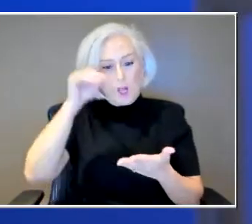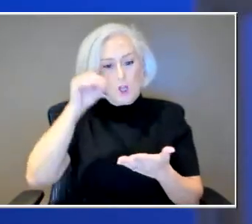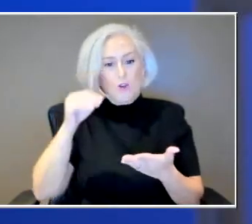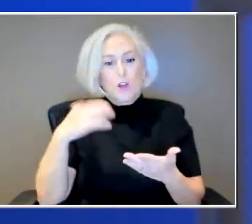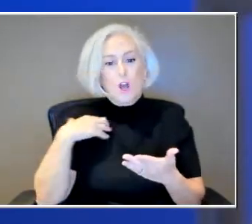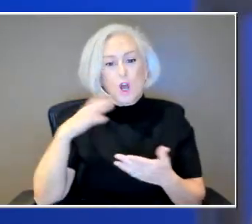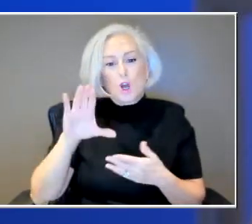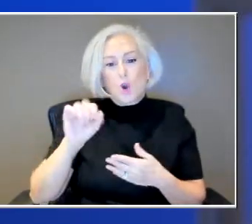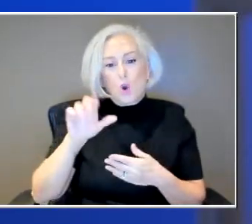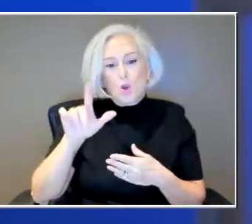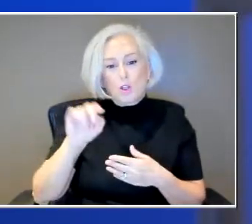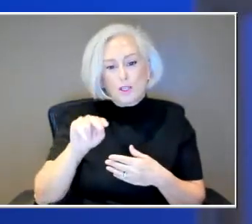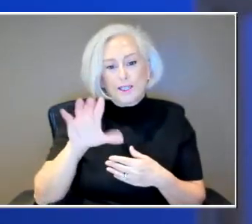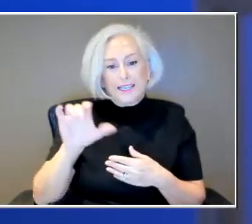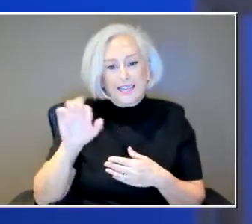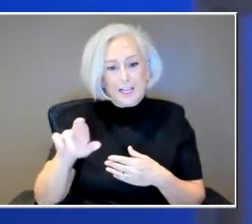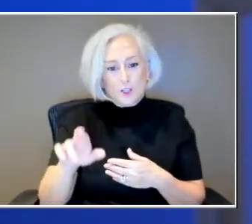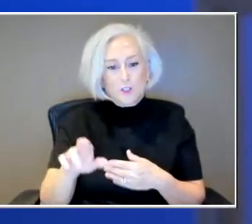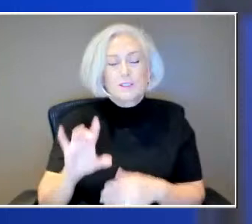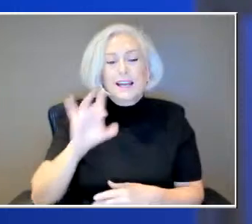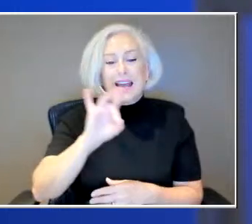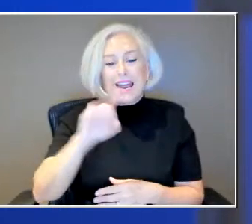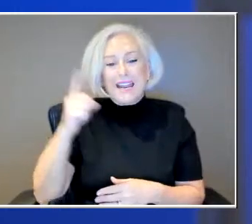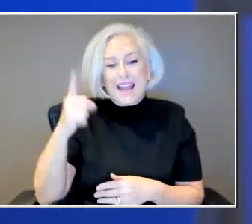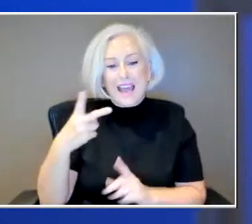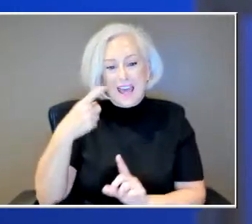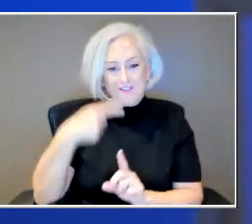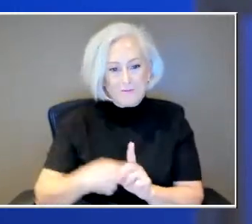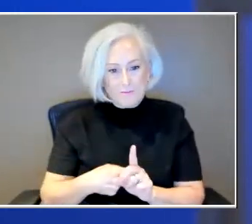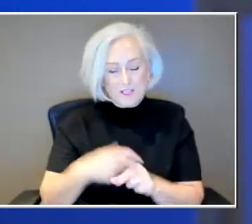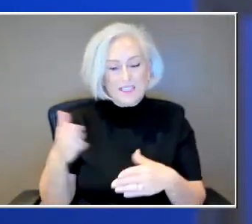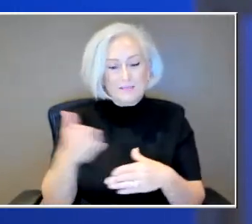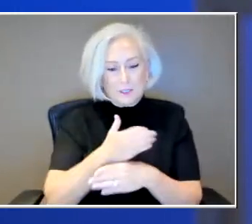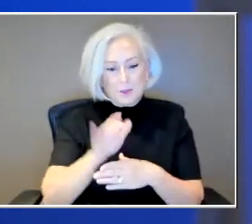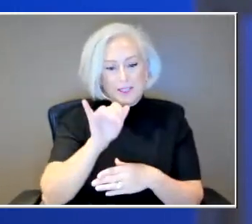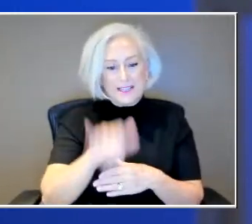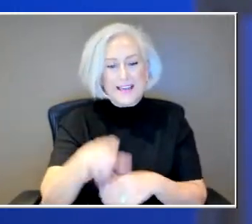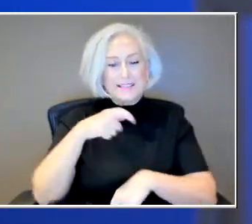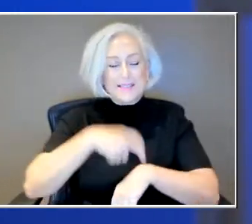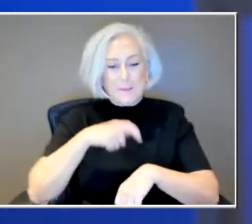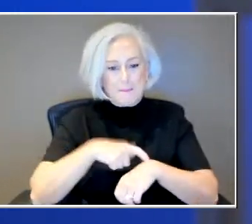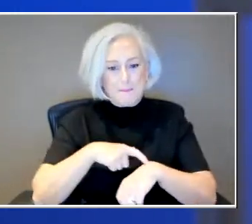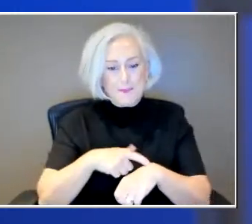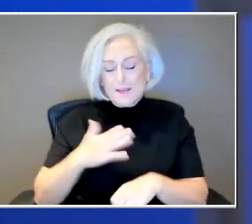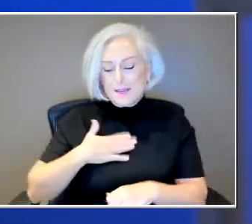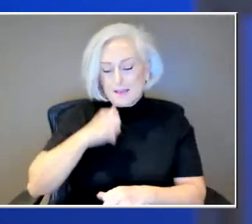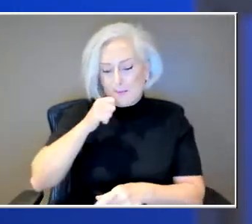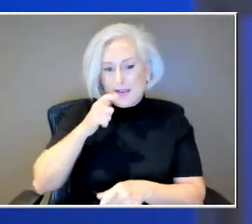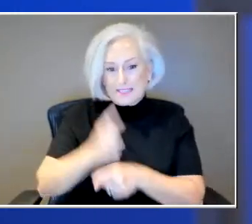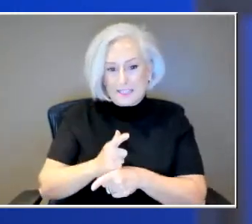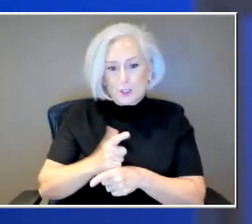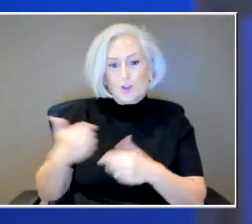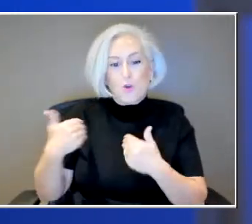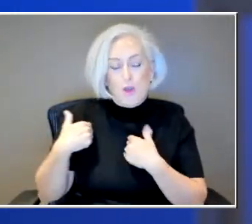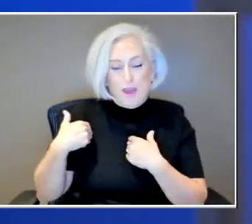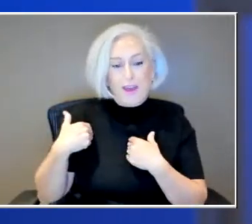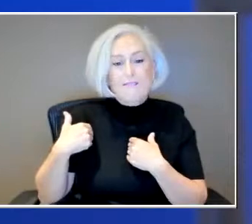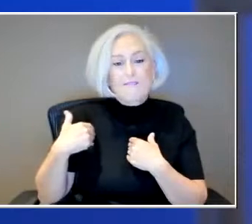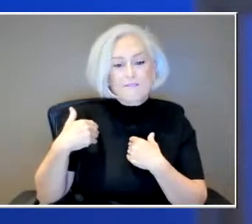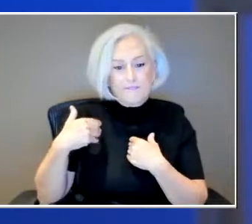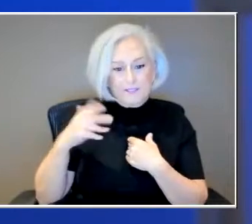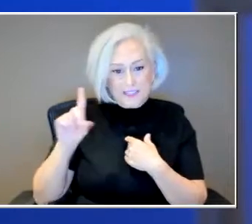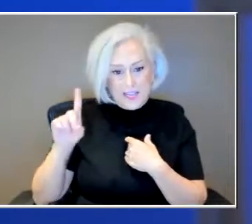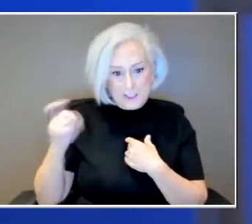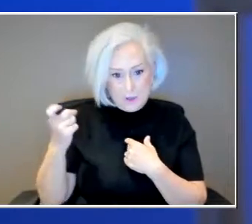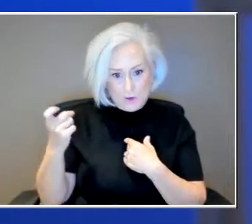8.5 months in between. I happened to, when my sister was diagnosed and when she and my dad